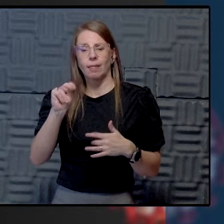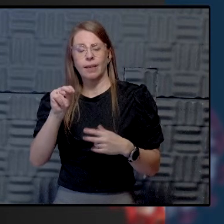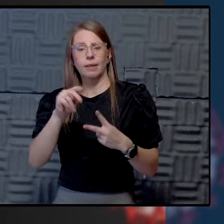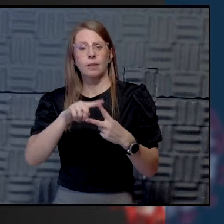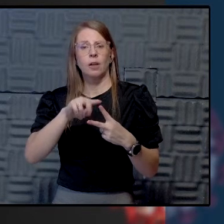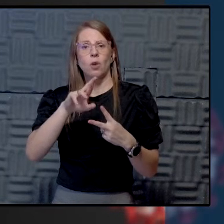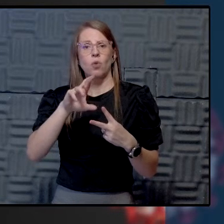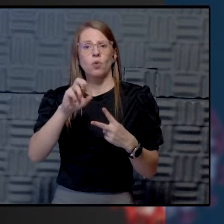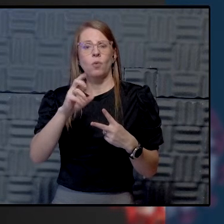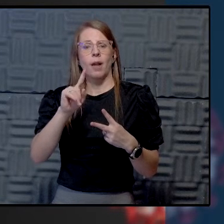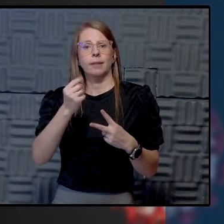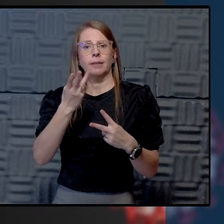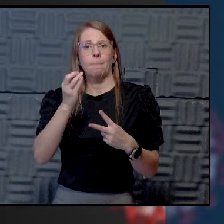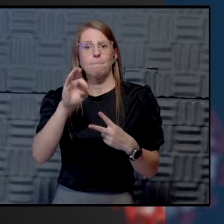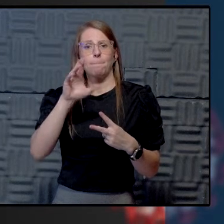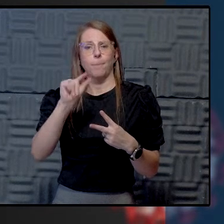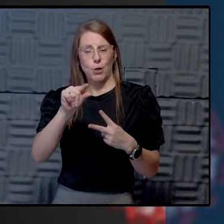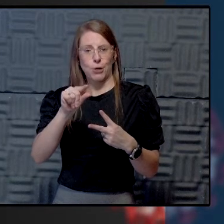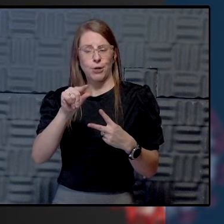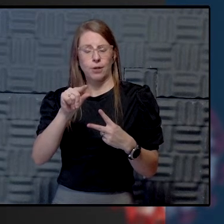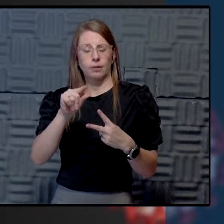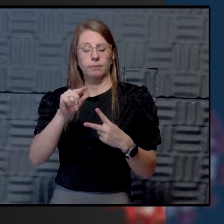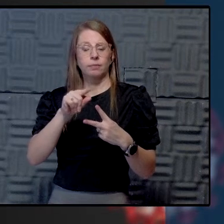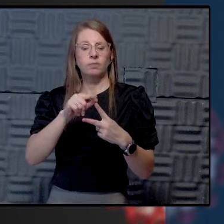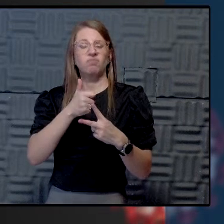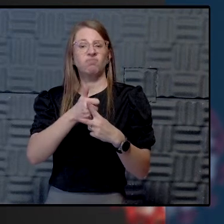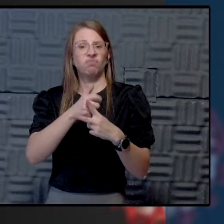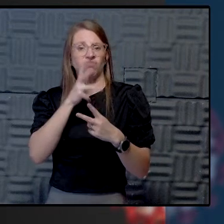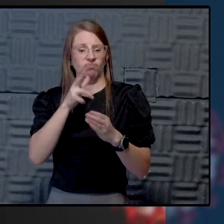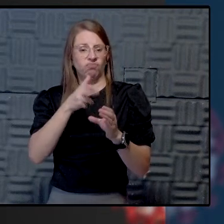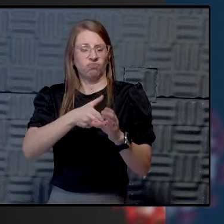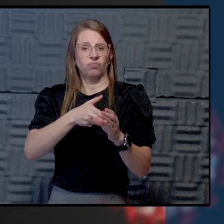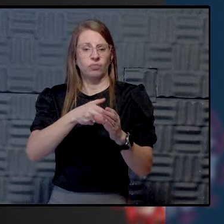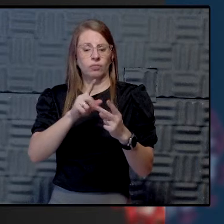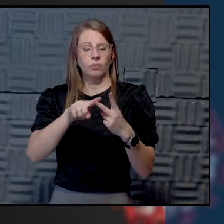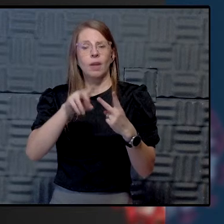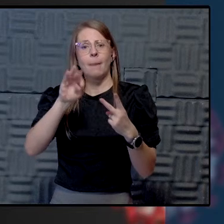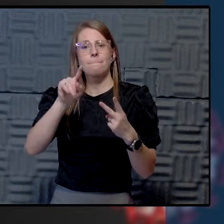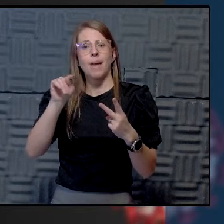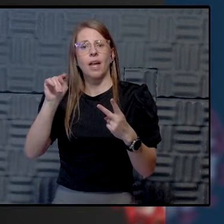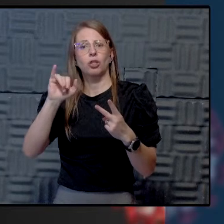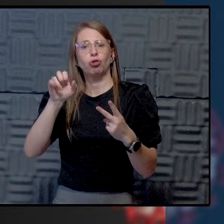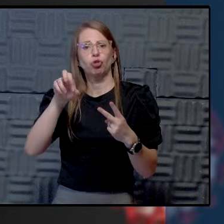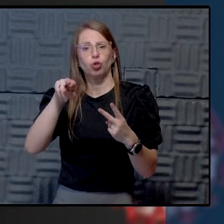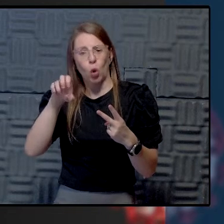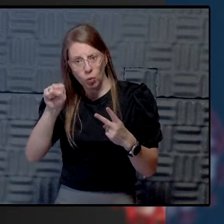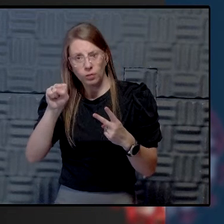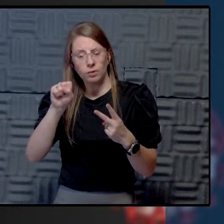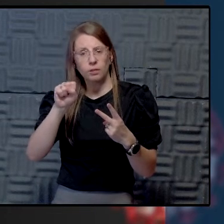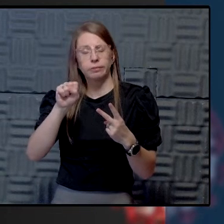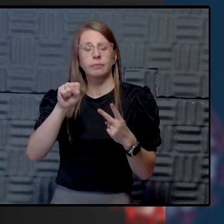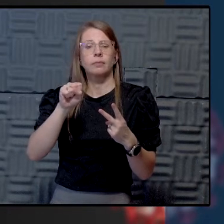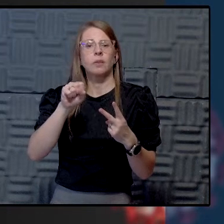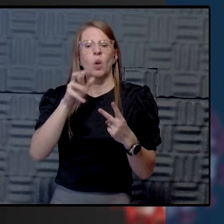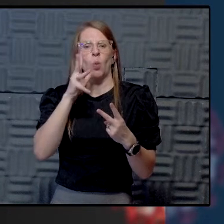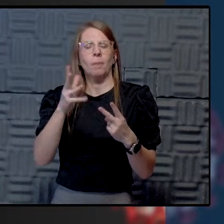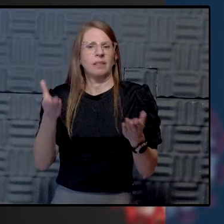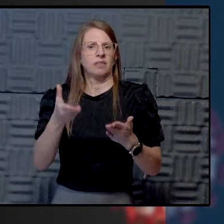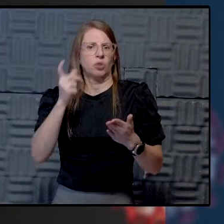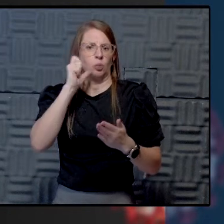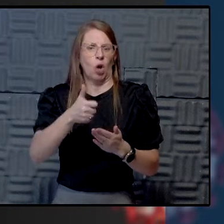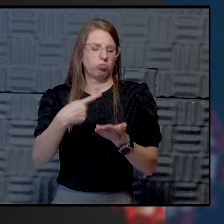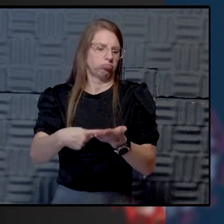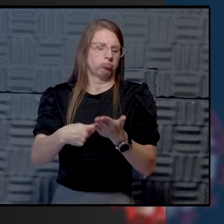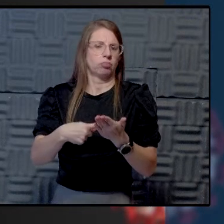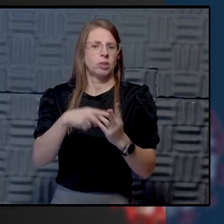Lechtenberg, a neurologist here at KU and the director of the Advanced Comprehensive Stroke Center, and Dr. Matt Jones, hospitalist in internal medicine. This will be a great program.